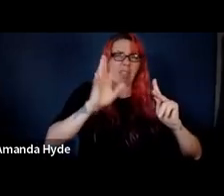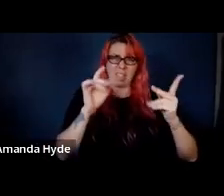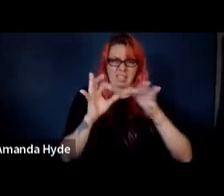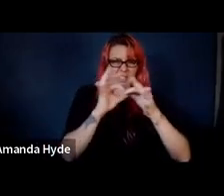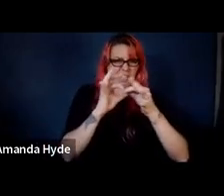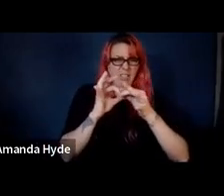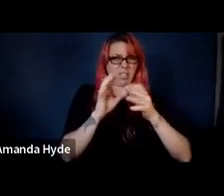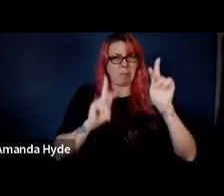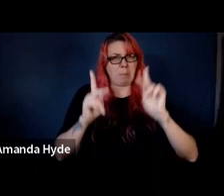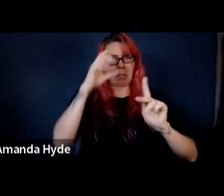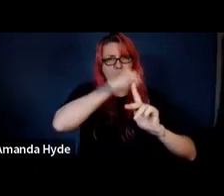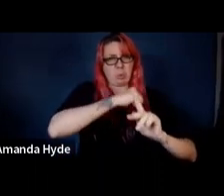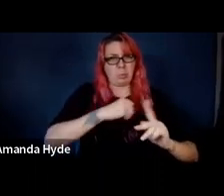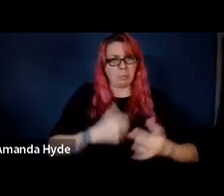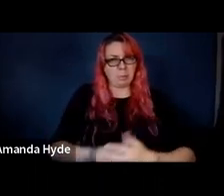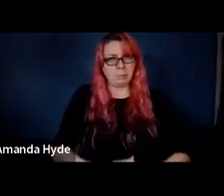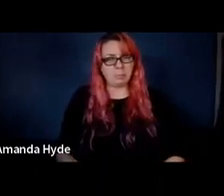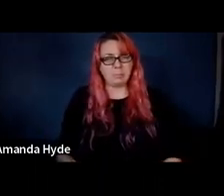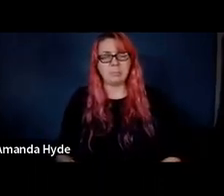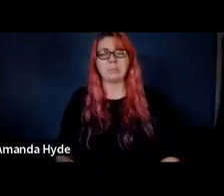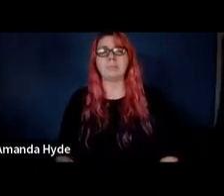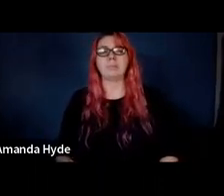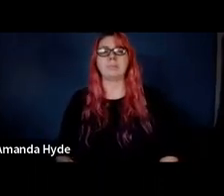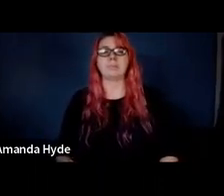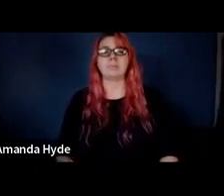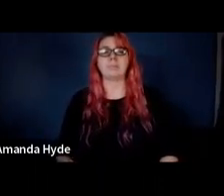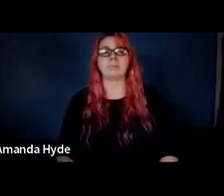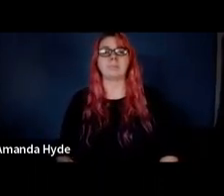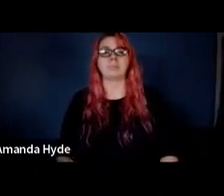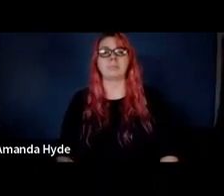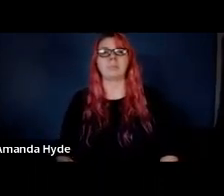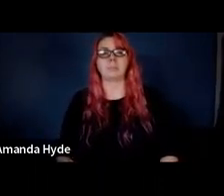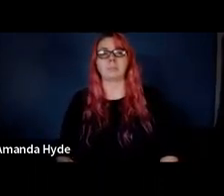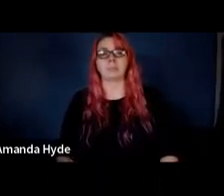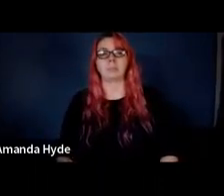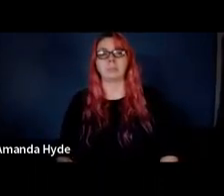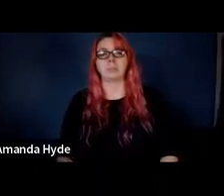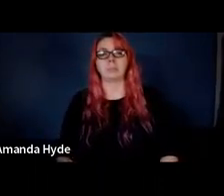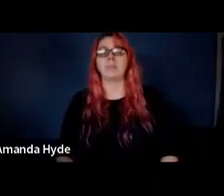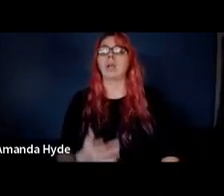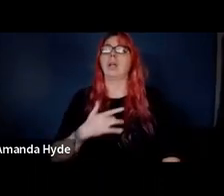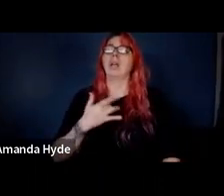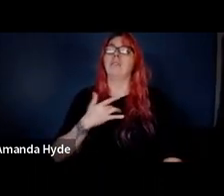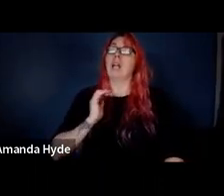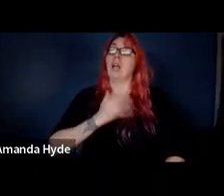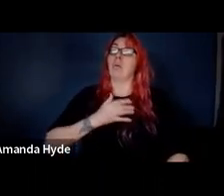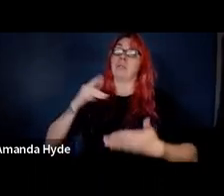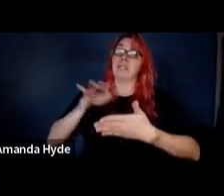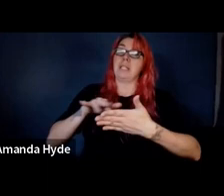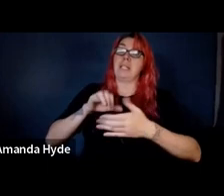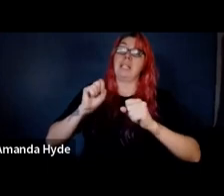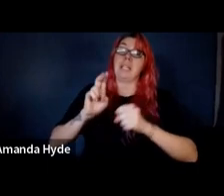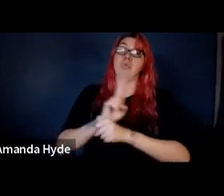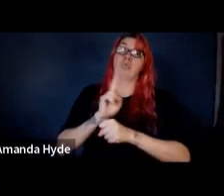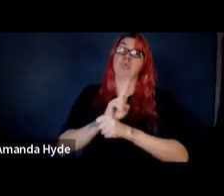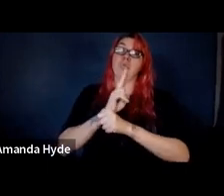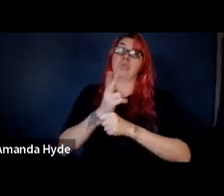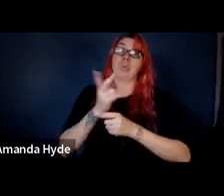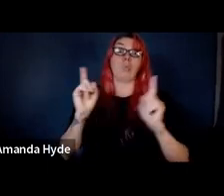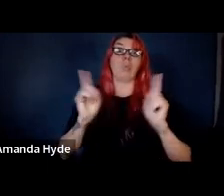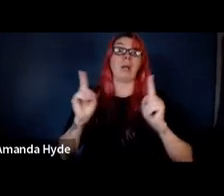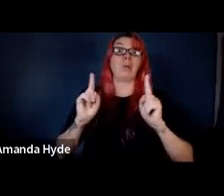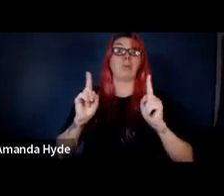in Frozen Justice, both 1 and 2, can be used in educational settings. So not just university